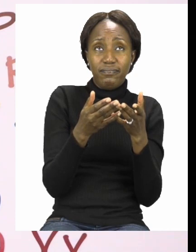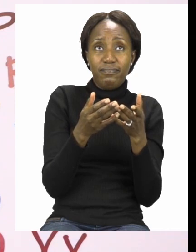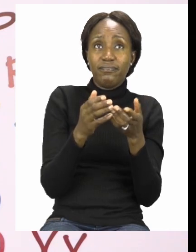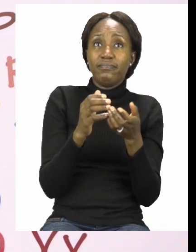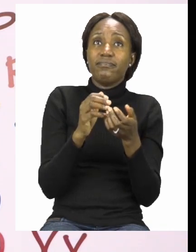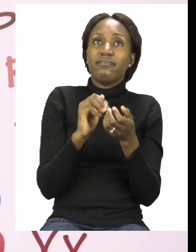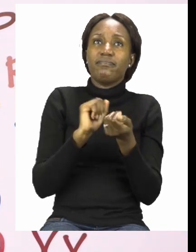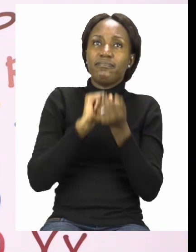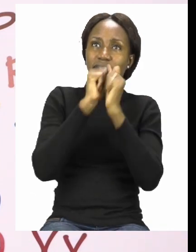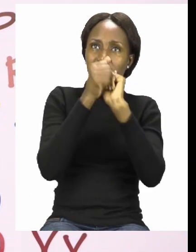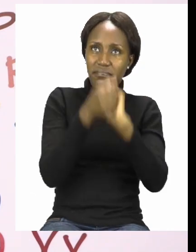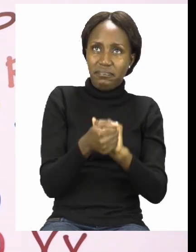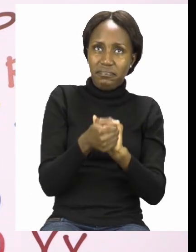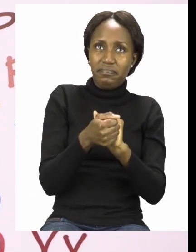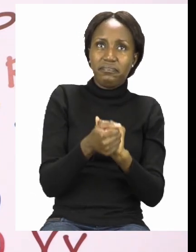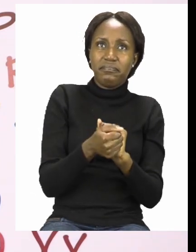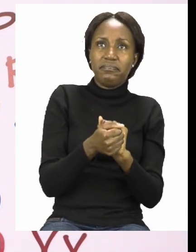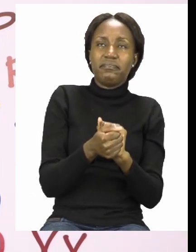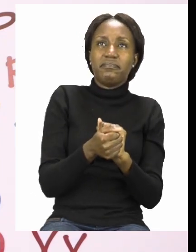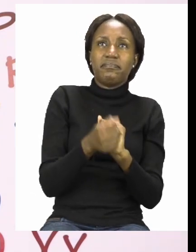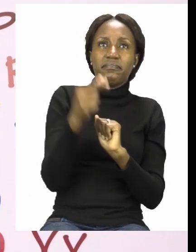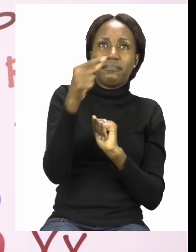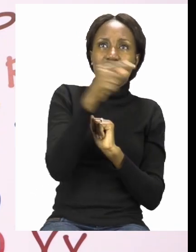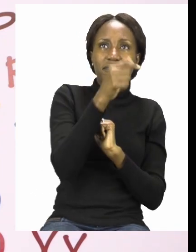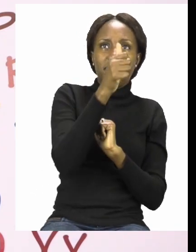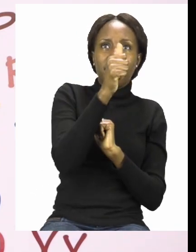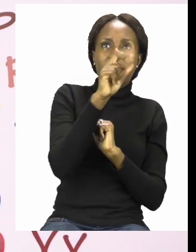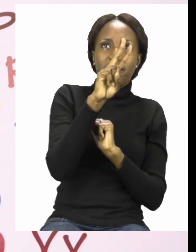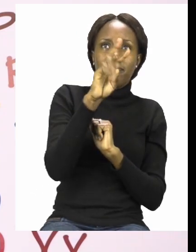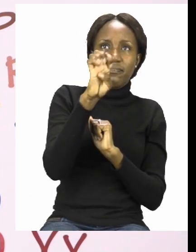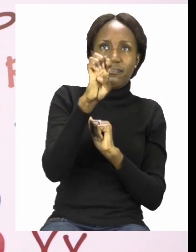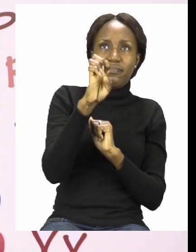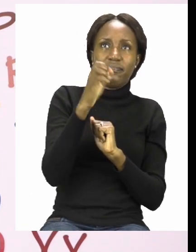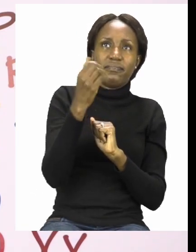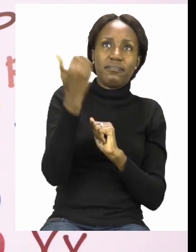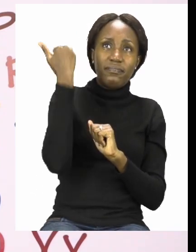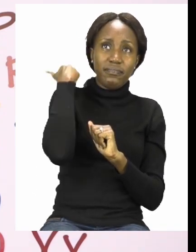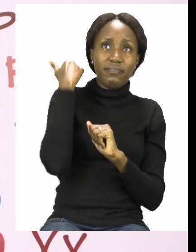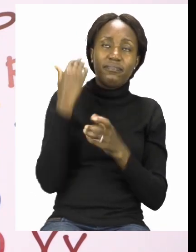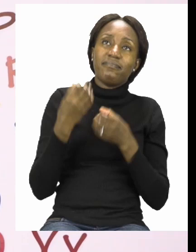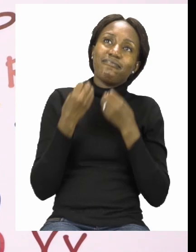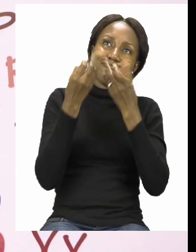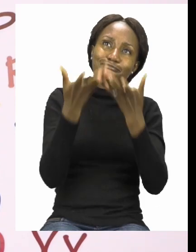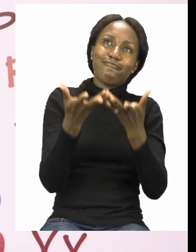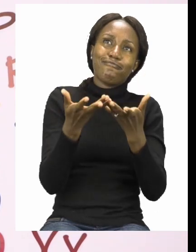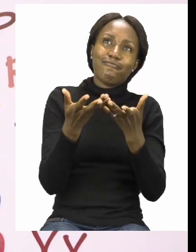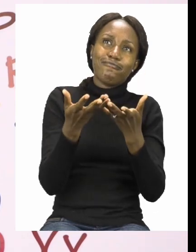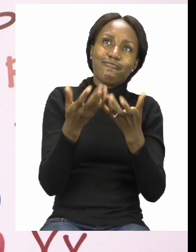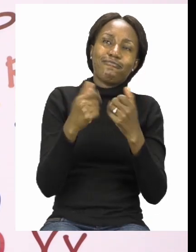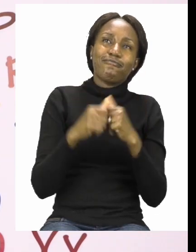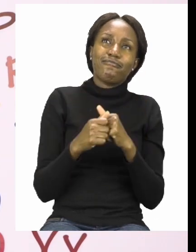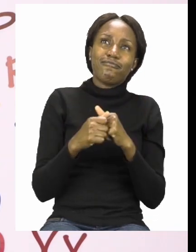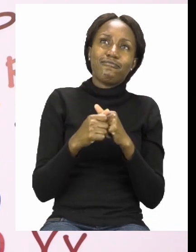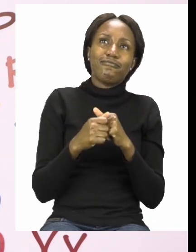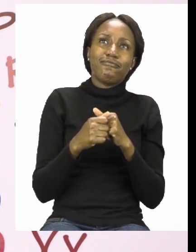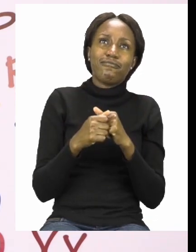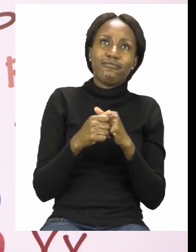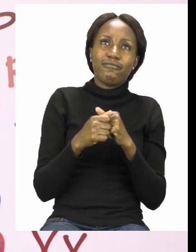then we changed give to gave. I give my mother a